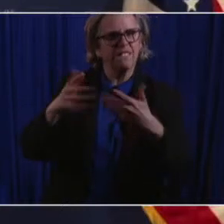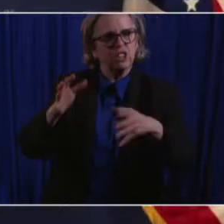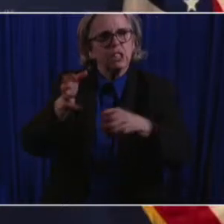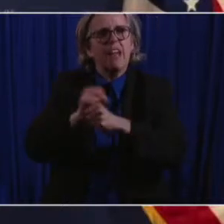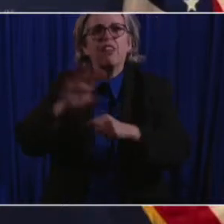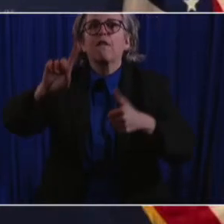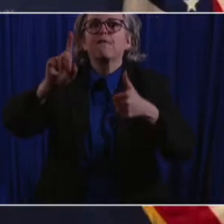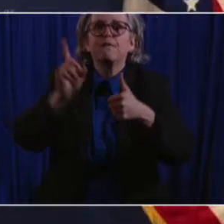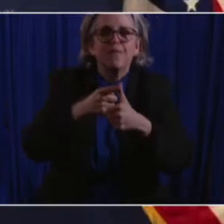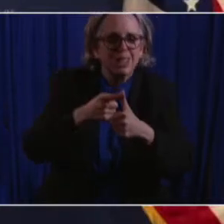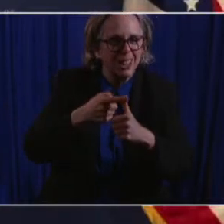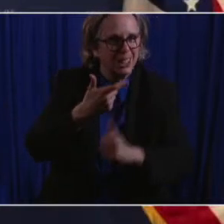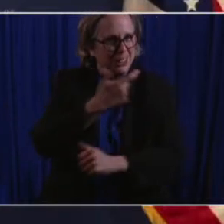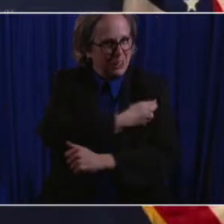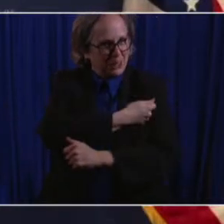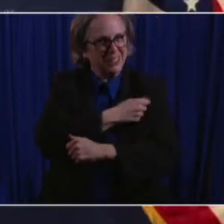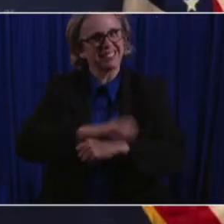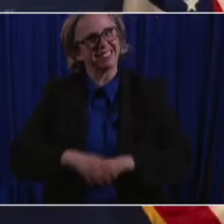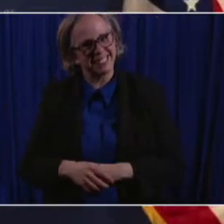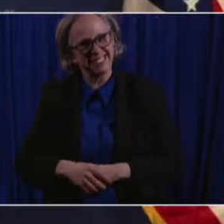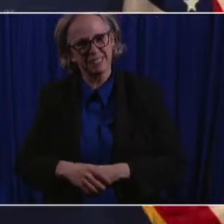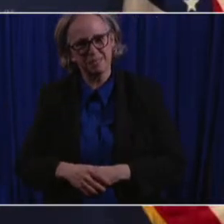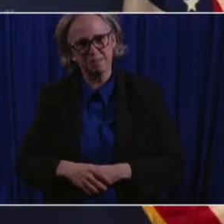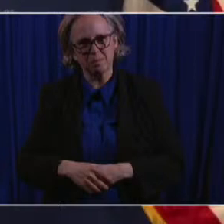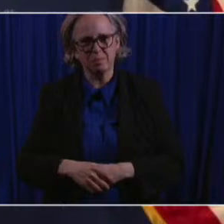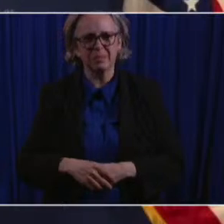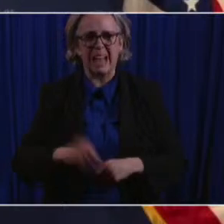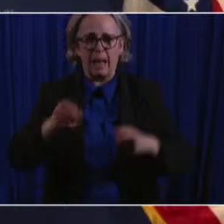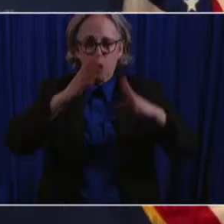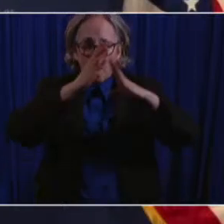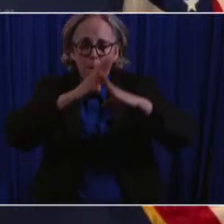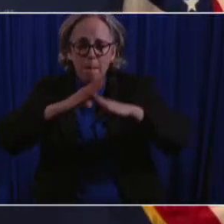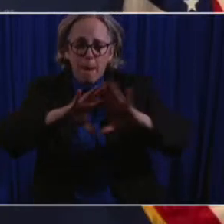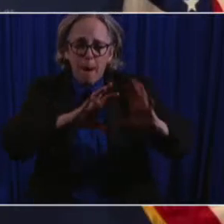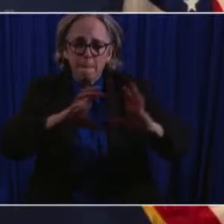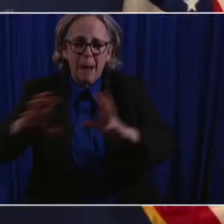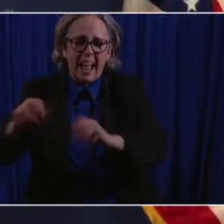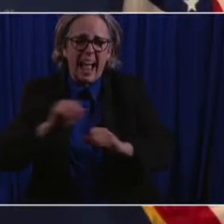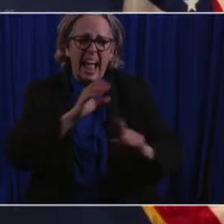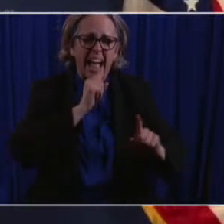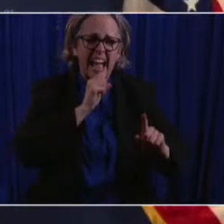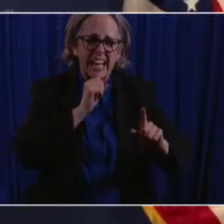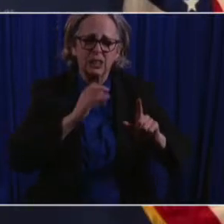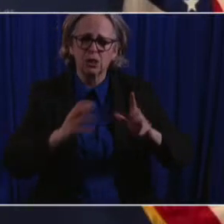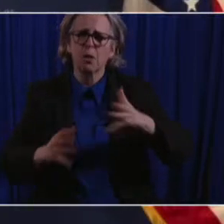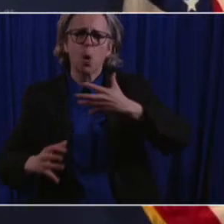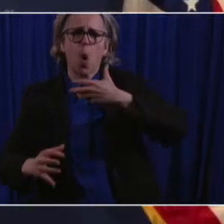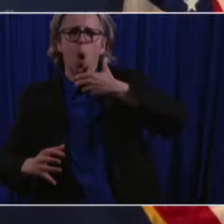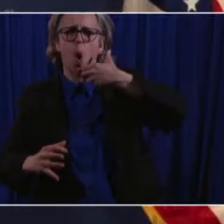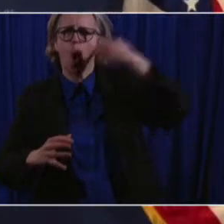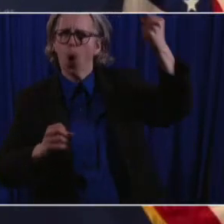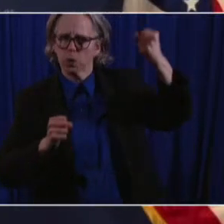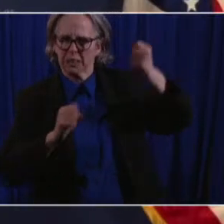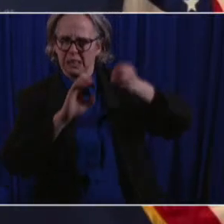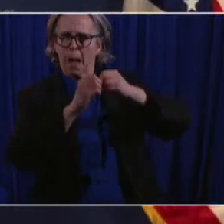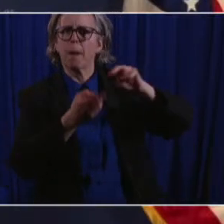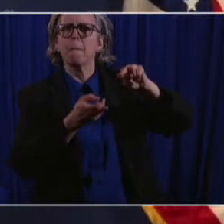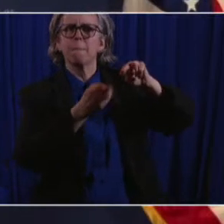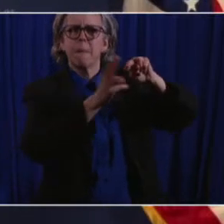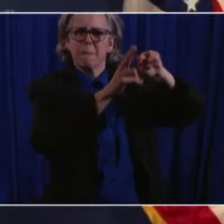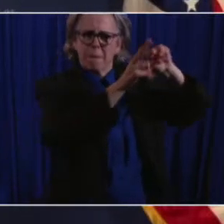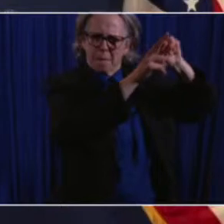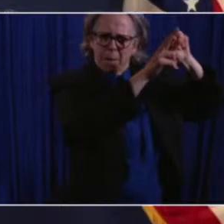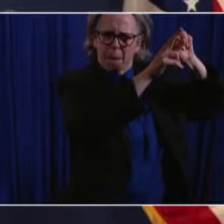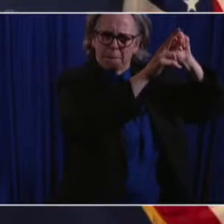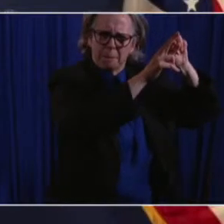ages are still creeping up slowly, but they're still moving up, and we're starting to see, of course, some movement in the younger ages as well.